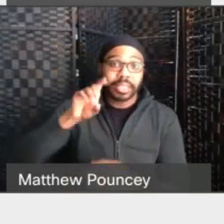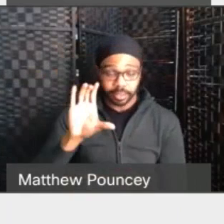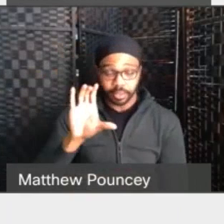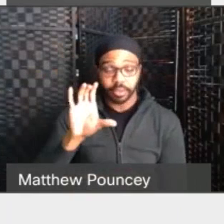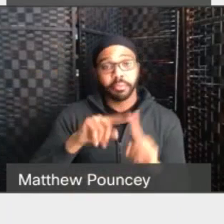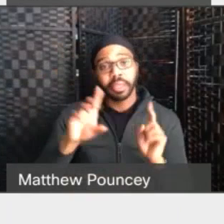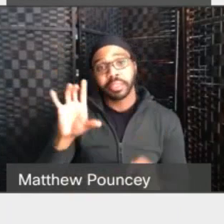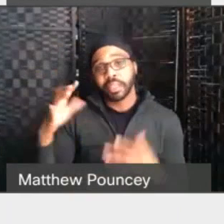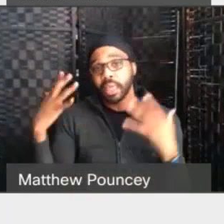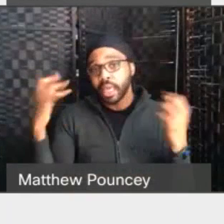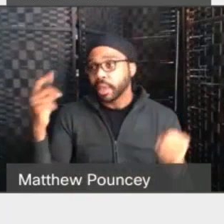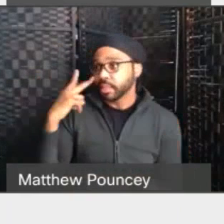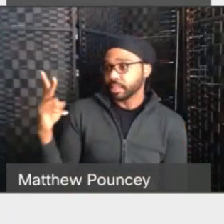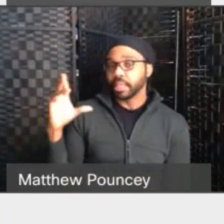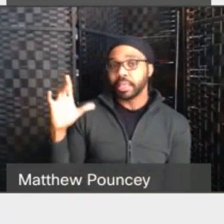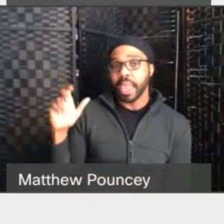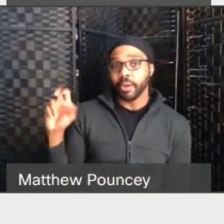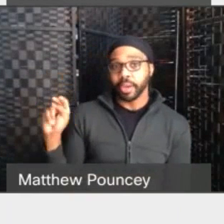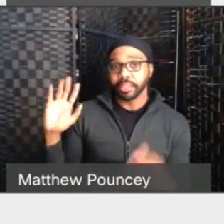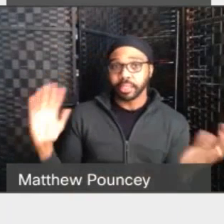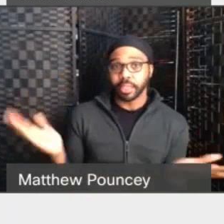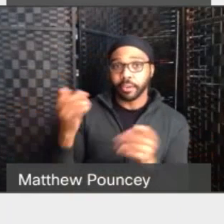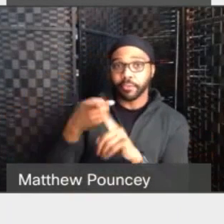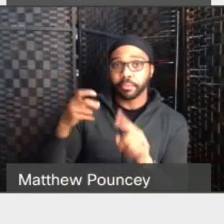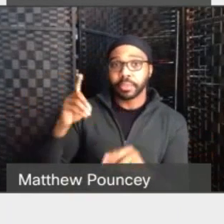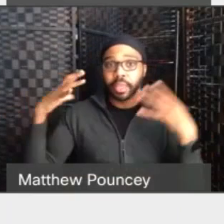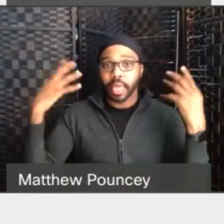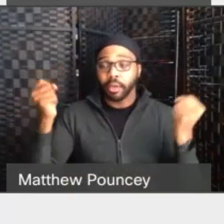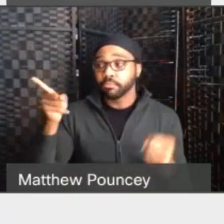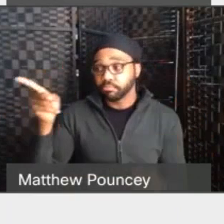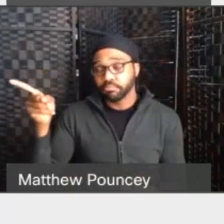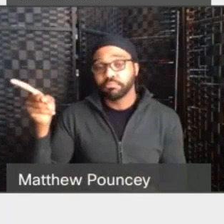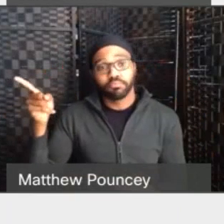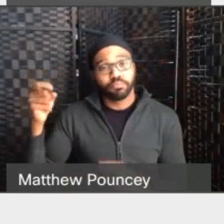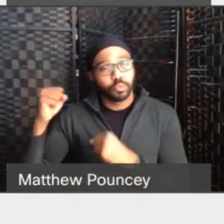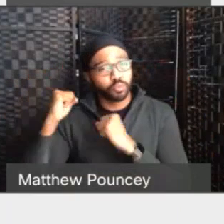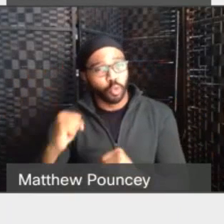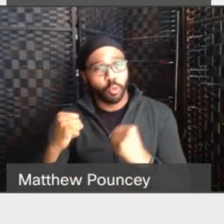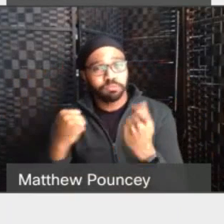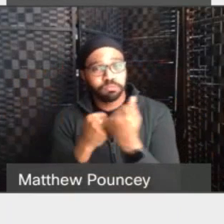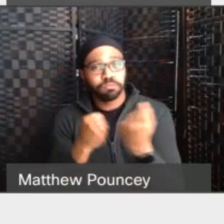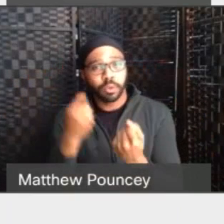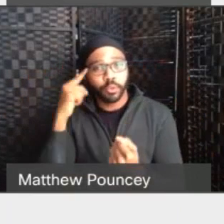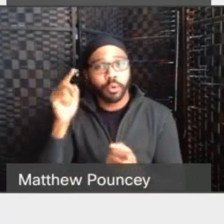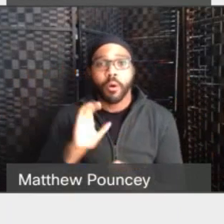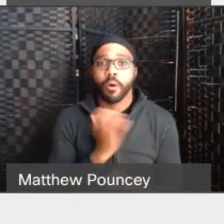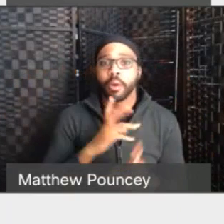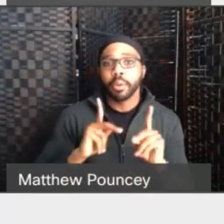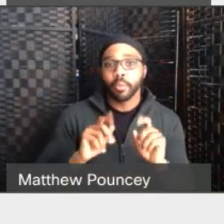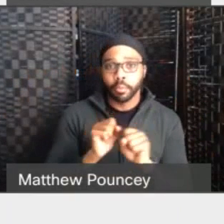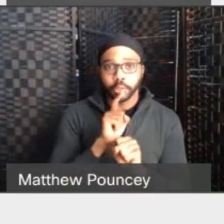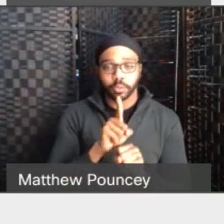and I see Karen's with us today, Karen Stringfield from DC Health, who's been a strong advocate for our folks in making sure